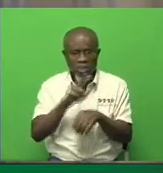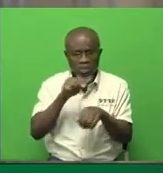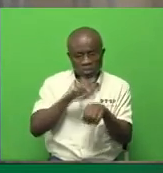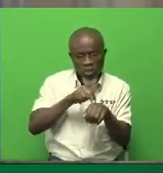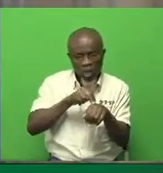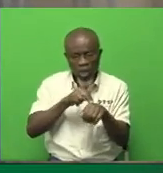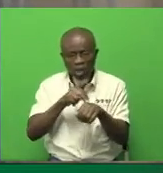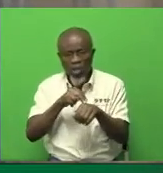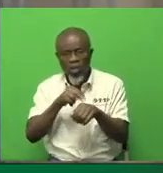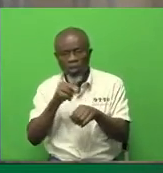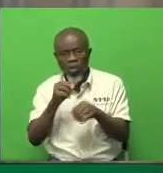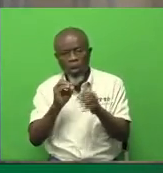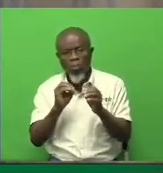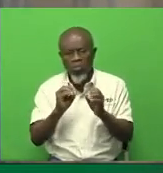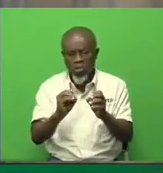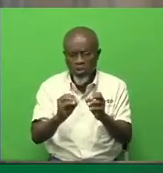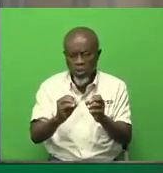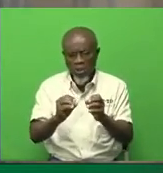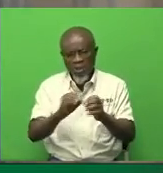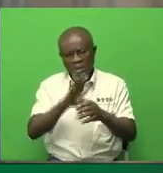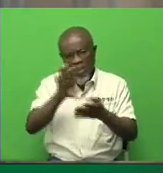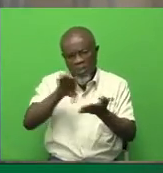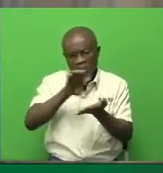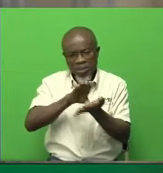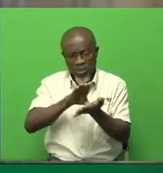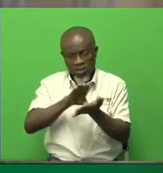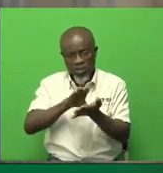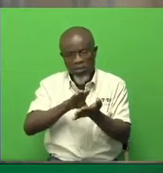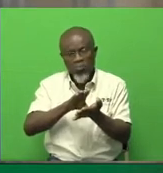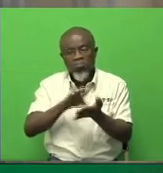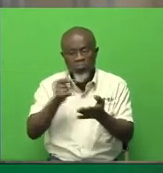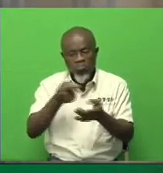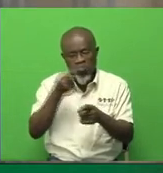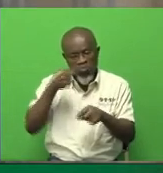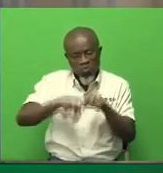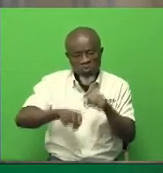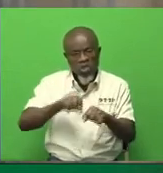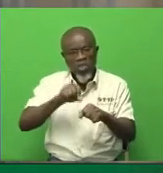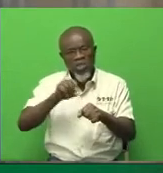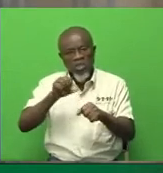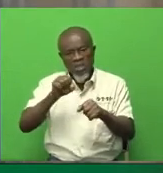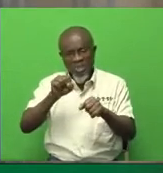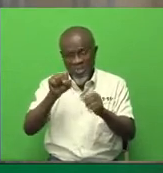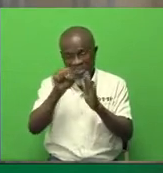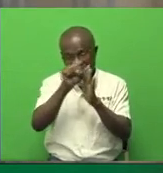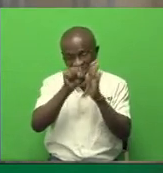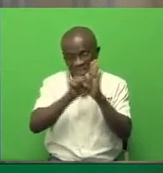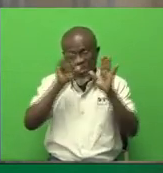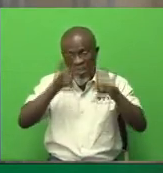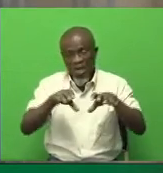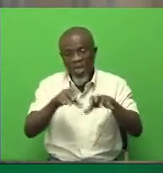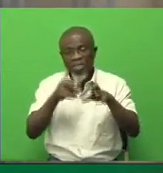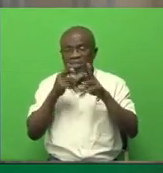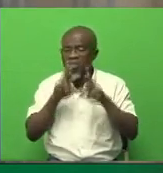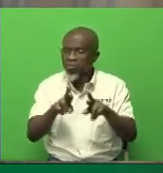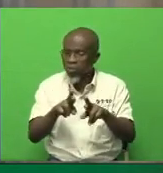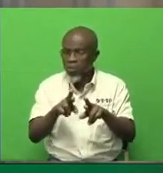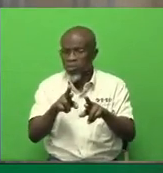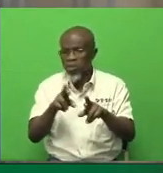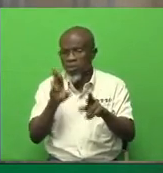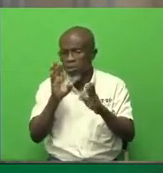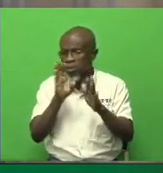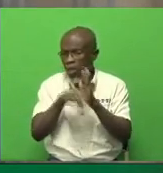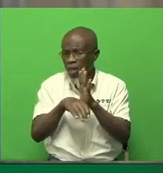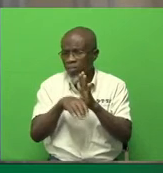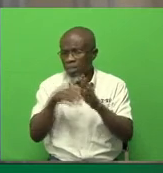aimed up at accelerated accelerating the state's report response to critical events and at the same time feeding real